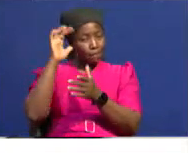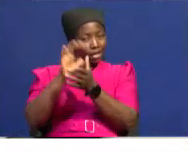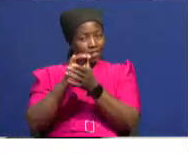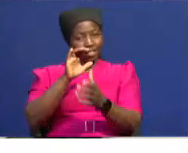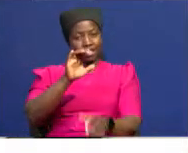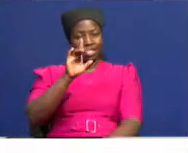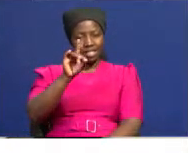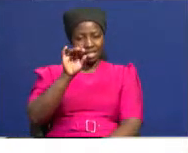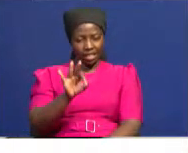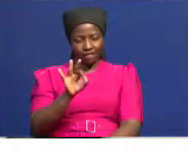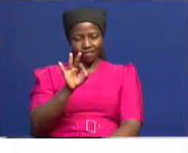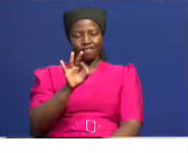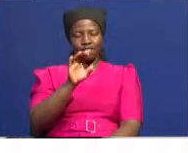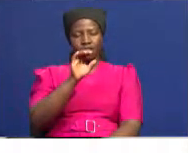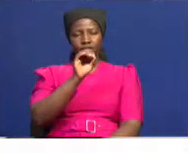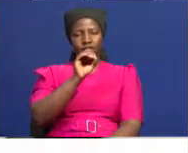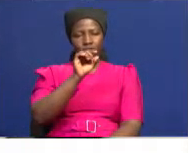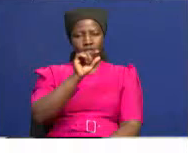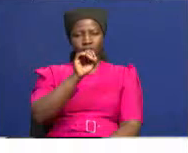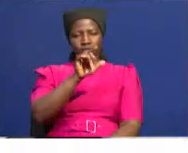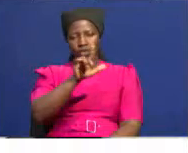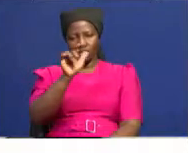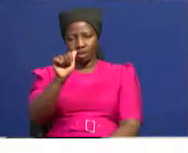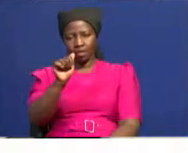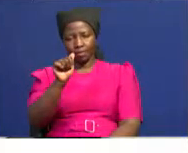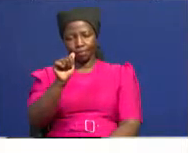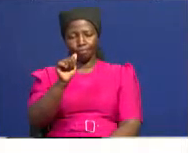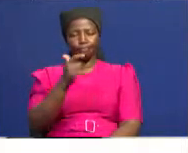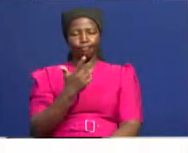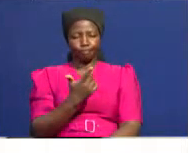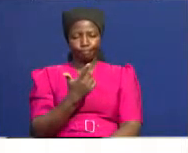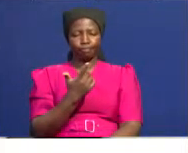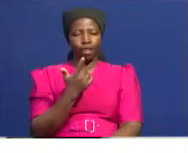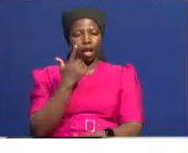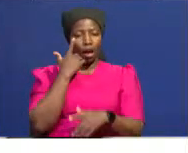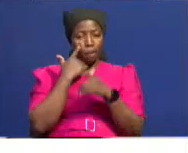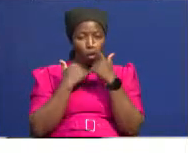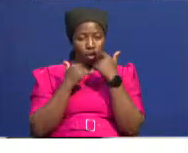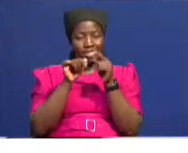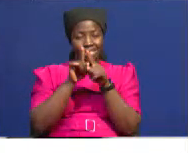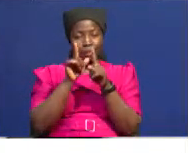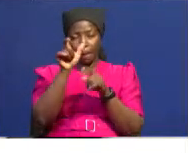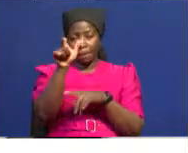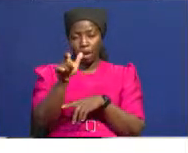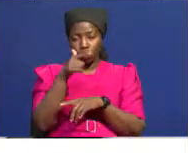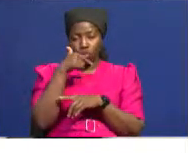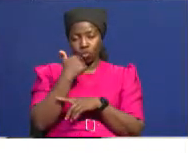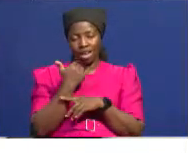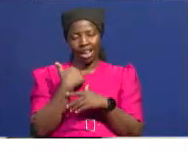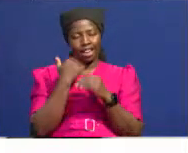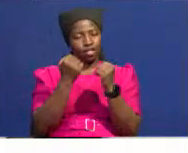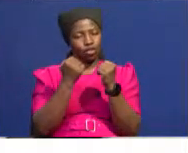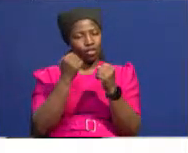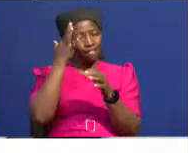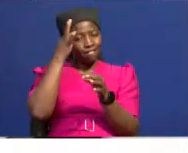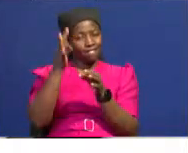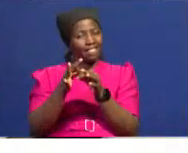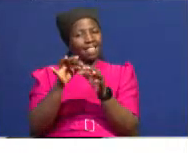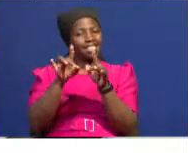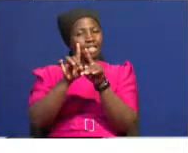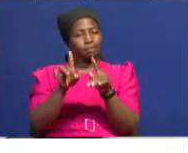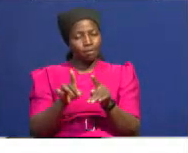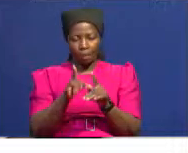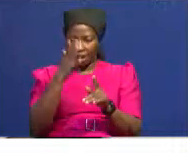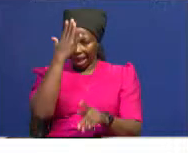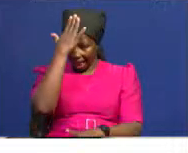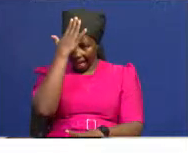Forces, General Francis Omondi Ogola, eulogized as a man of strong faith and admirable humility.